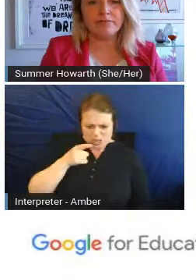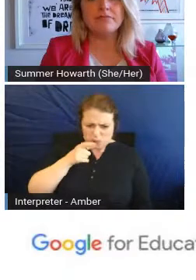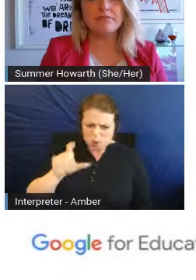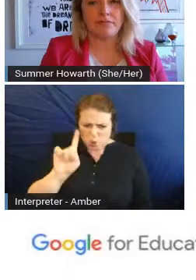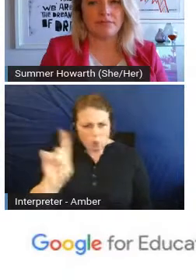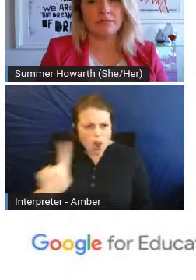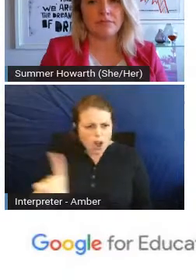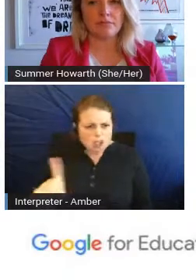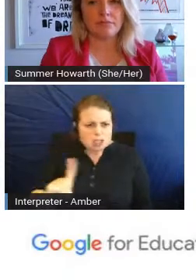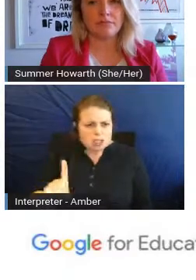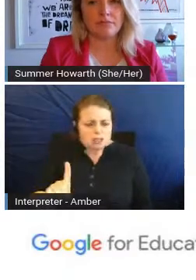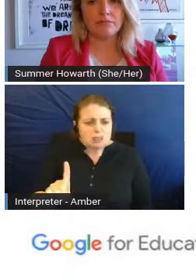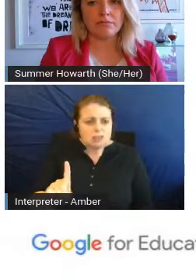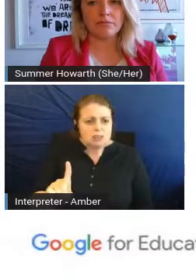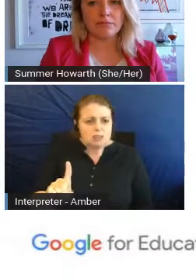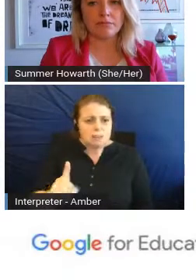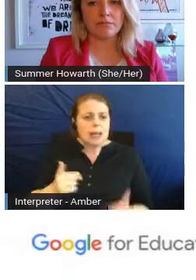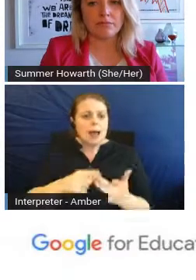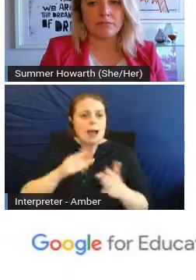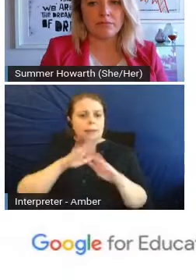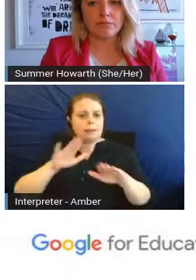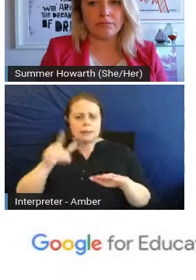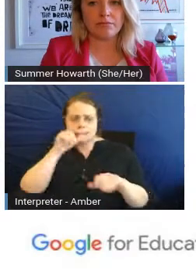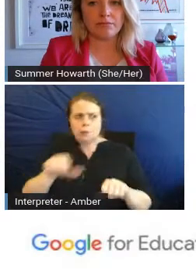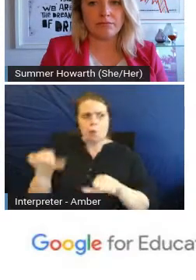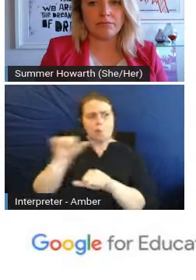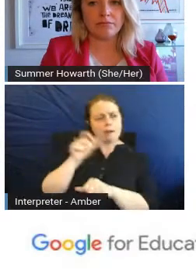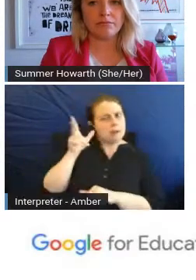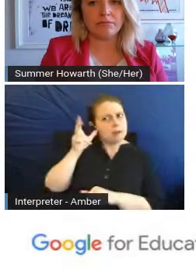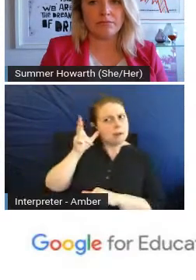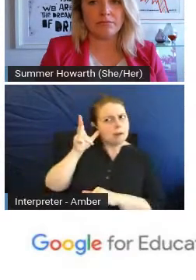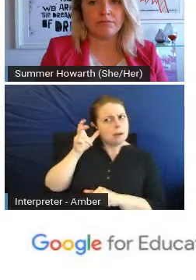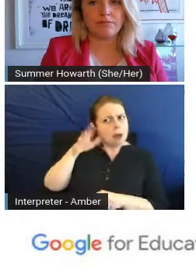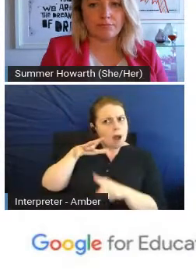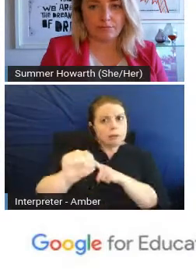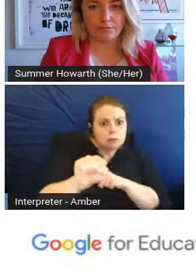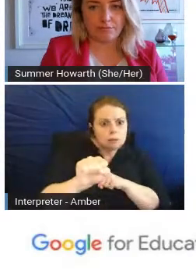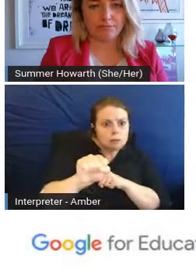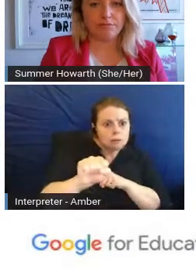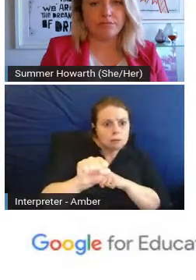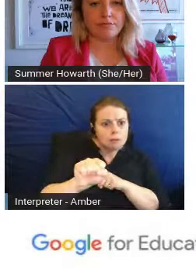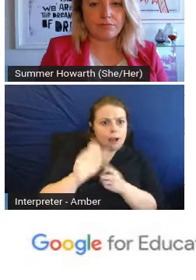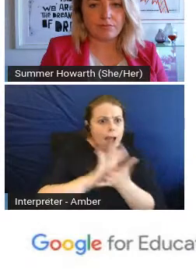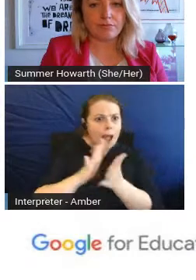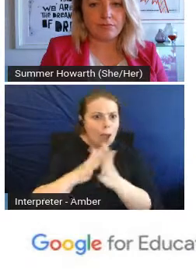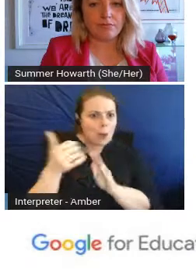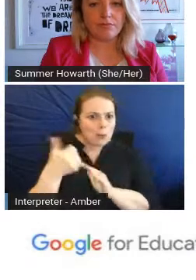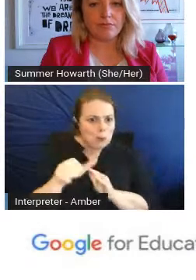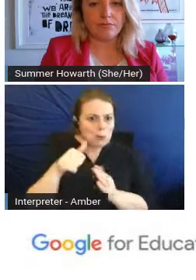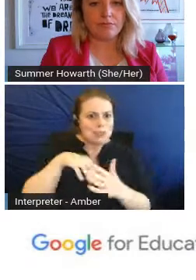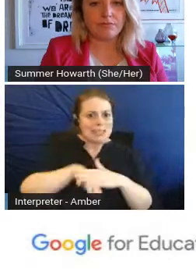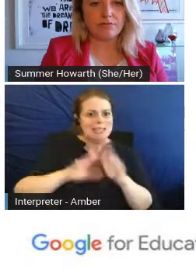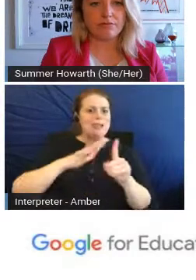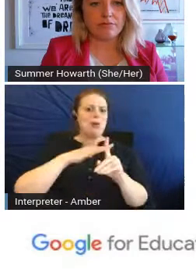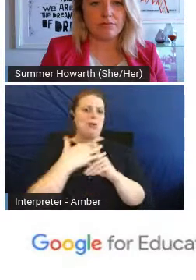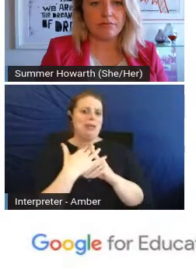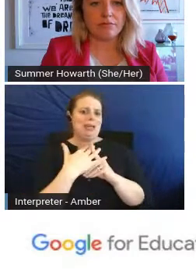like that, then other kids can go back and listen for it and see how it was being used contextually.